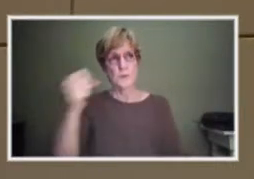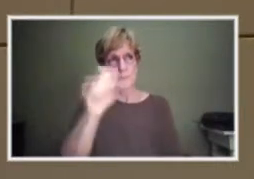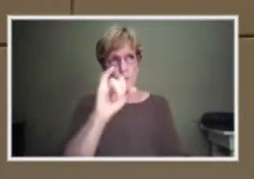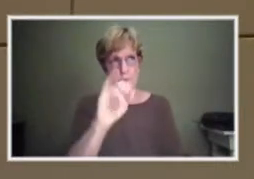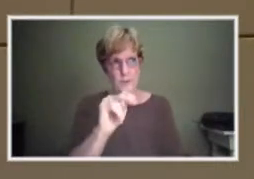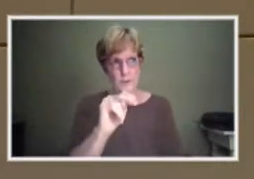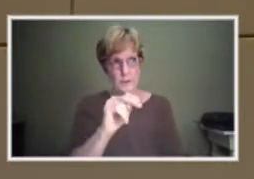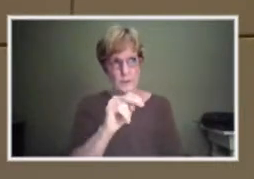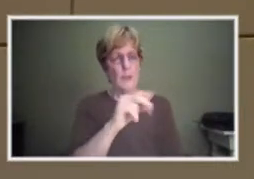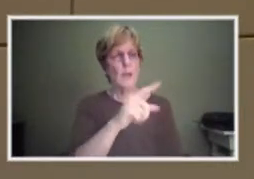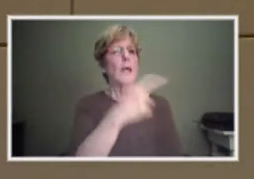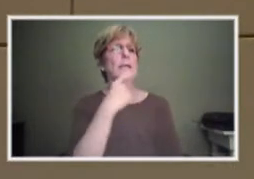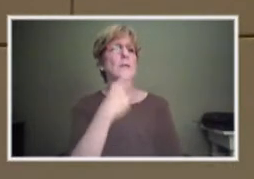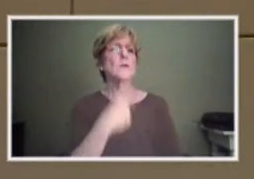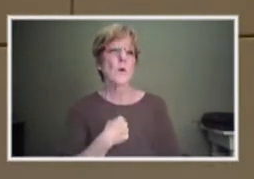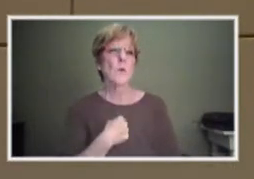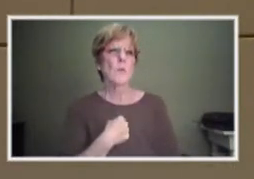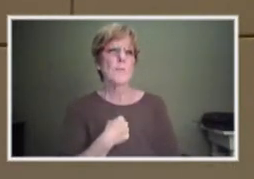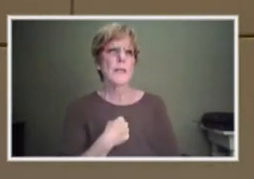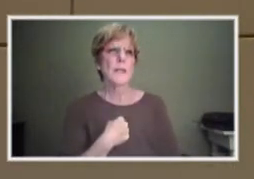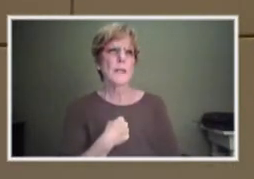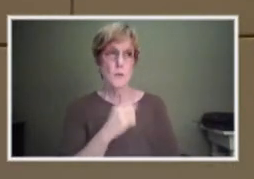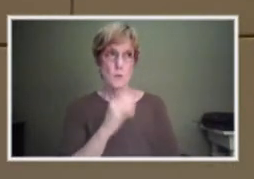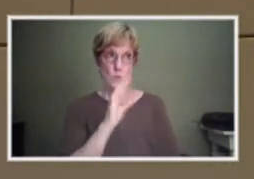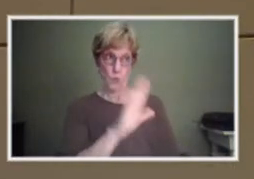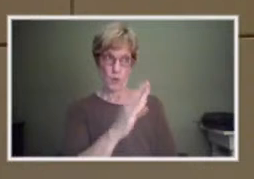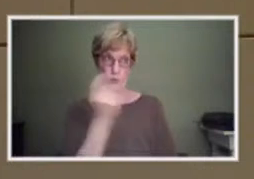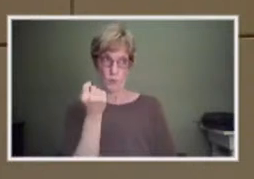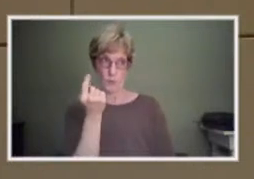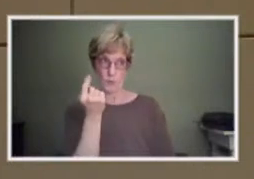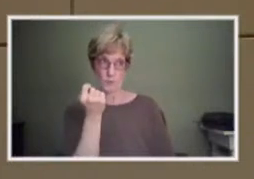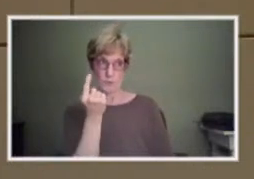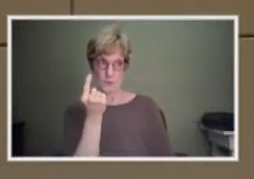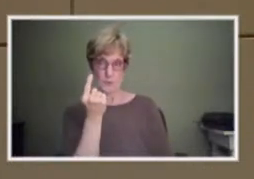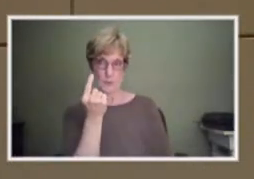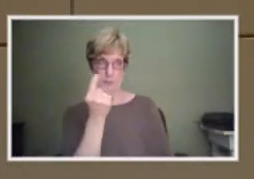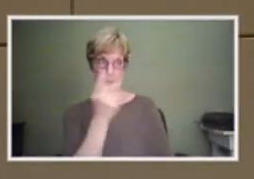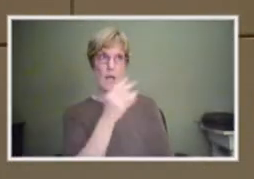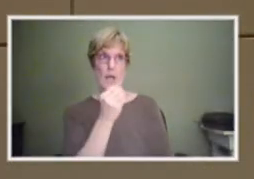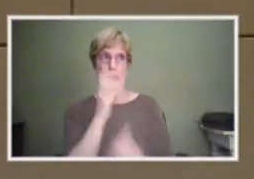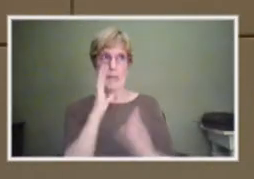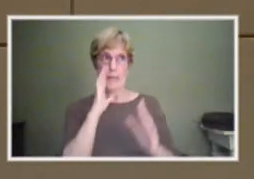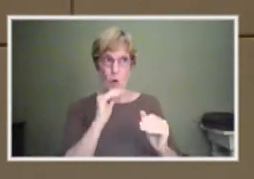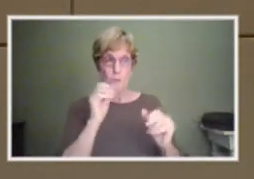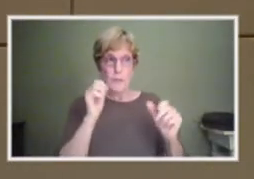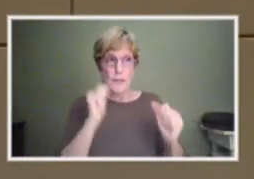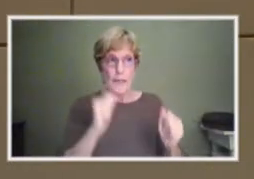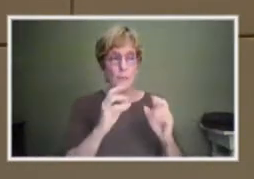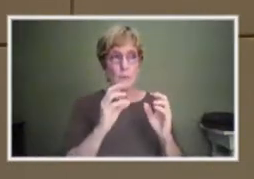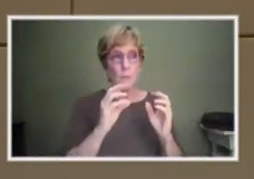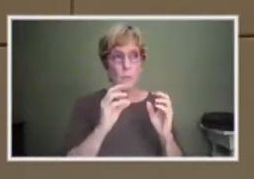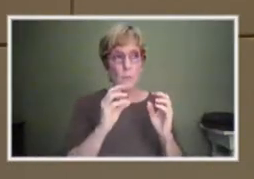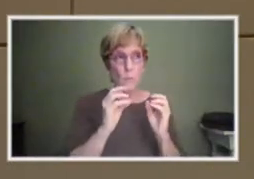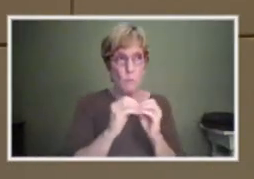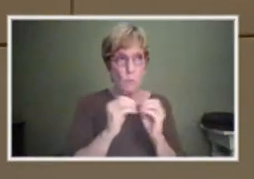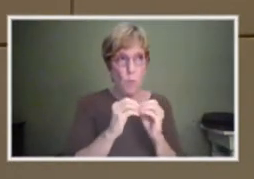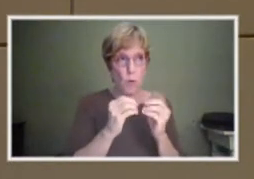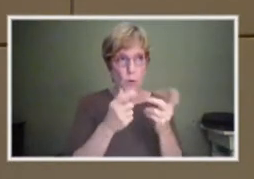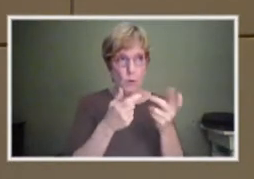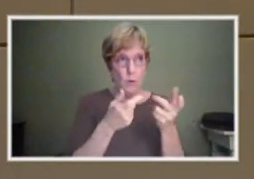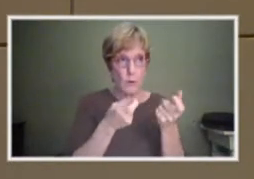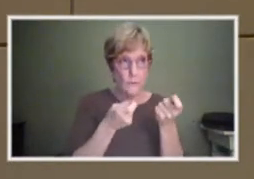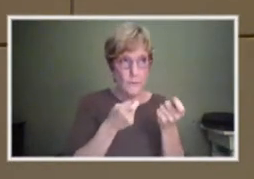me what your understanding was, and hopefully you were able to get a little bit more information. If you could share that again,